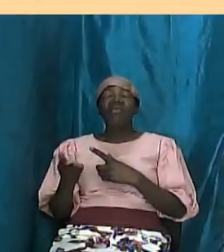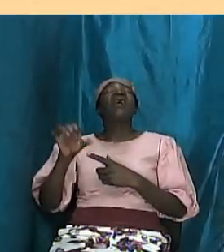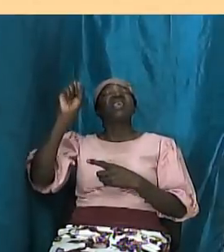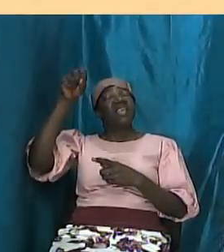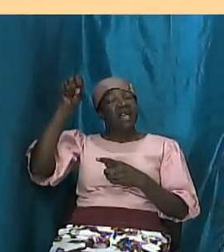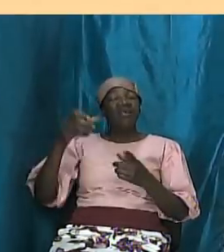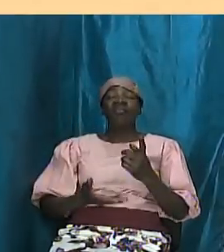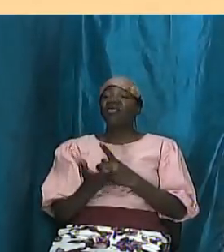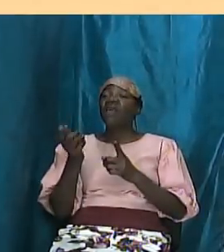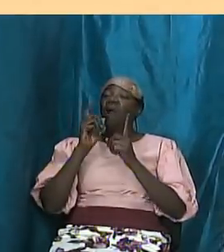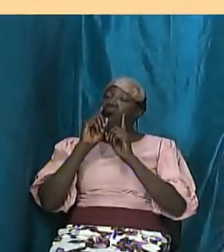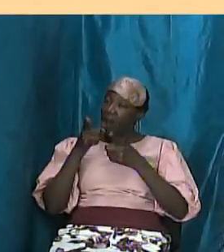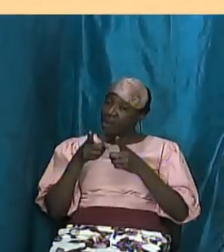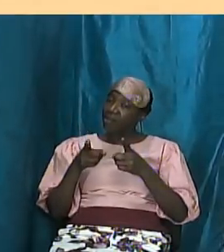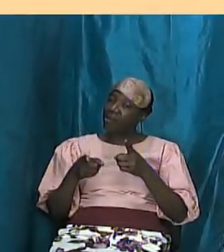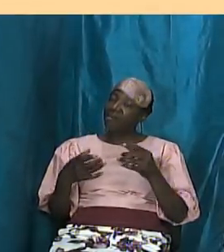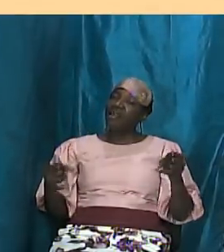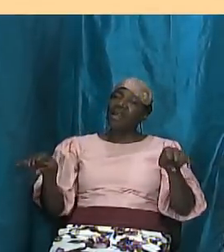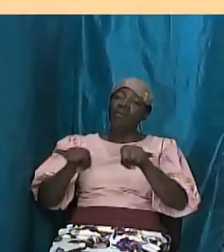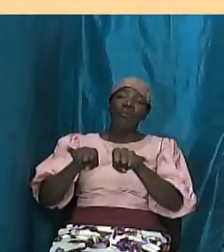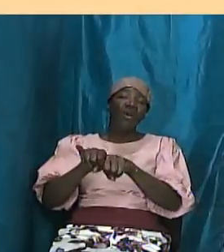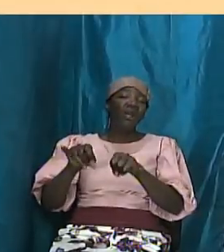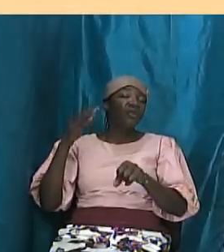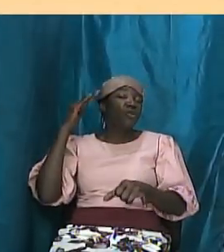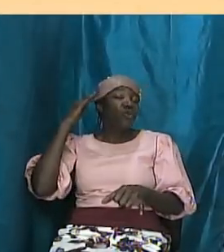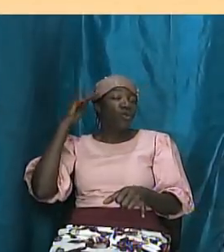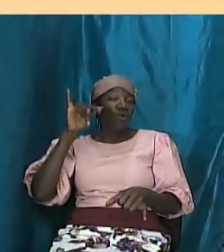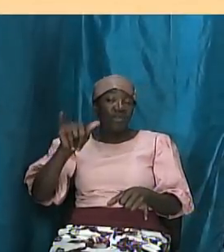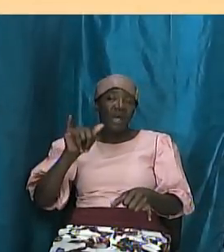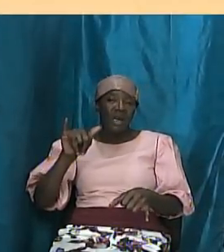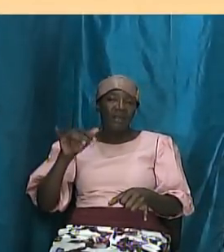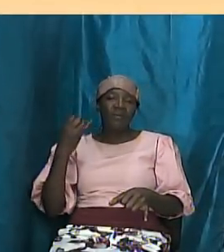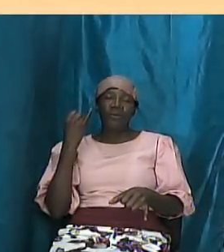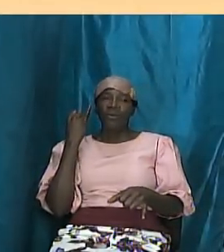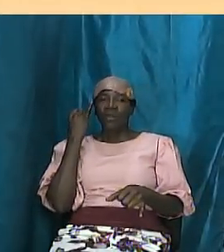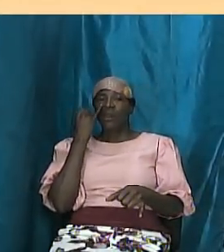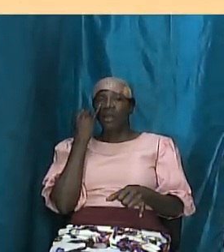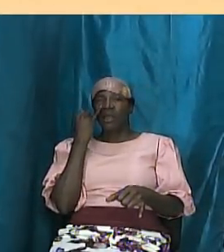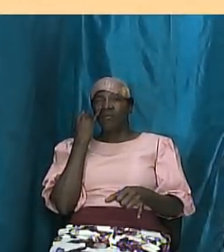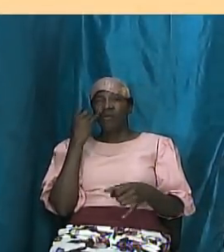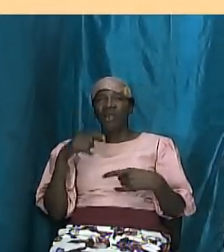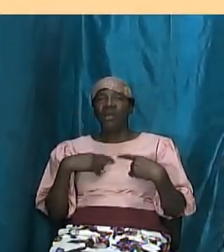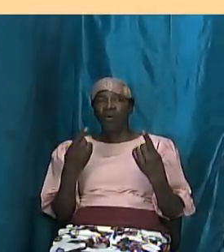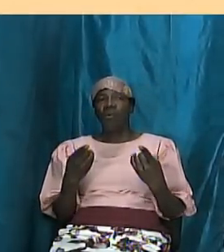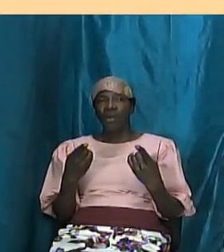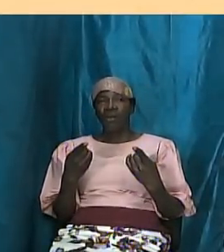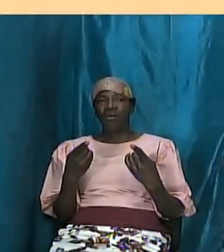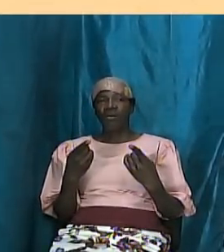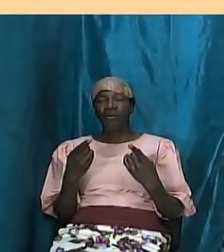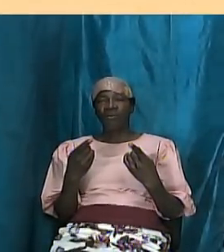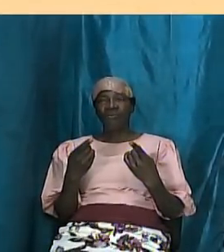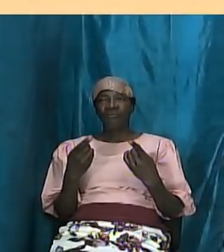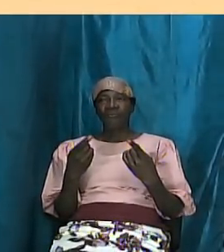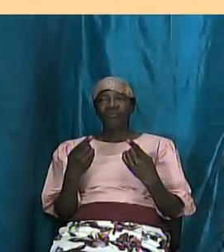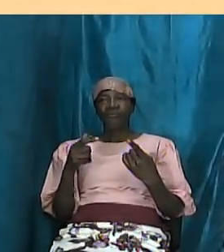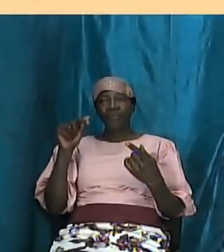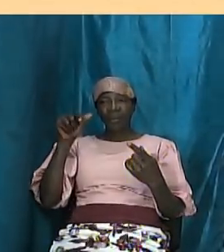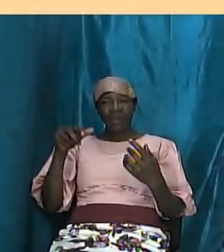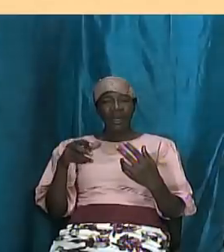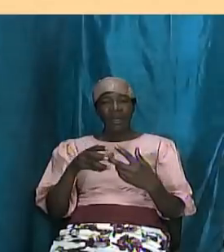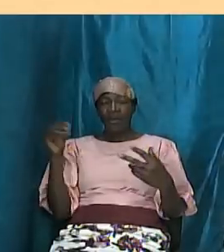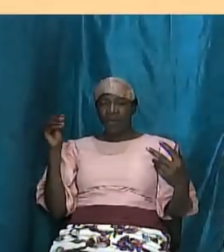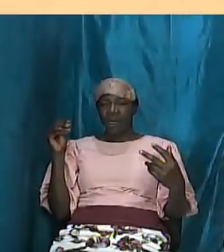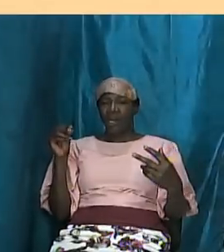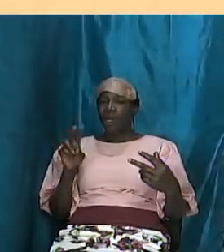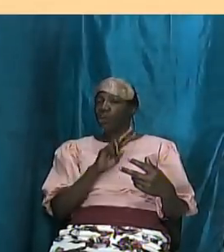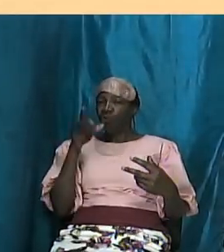answers. And it is important that we know that. But if we are going to, and I'm going to just quickly use this to